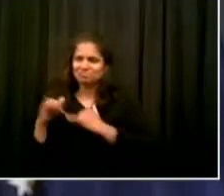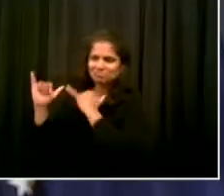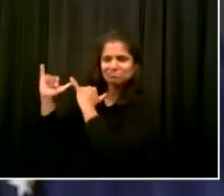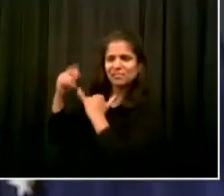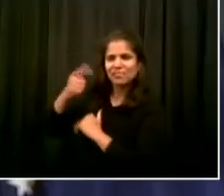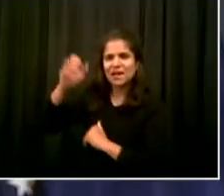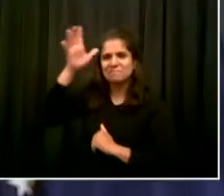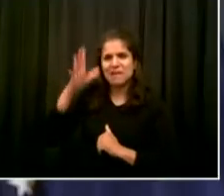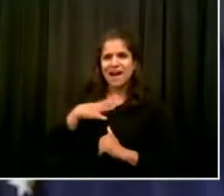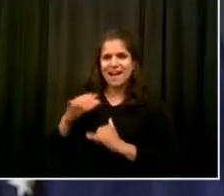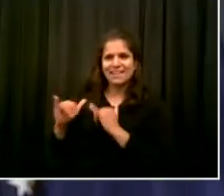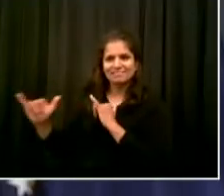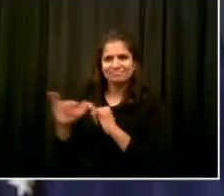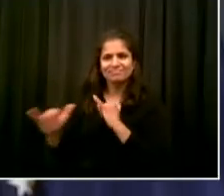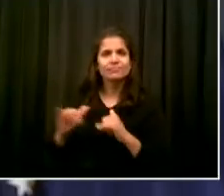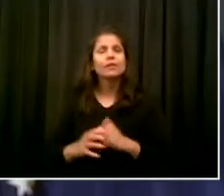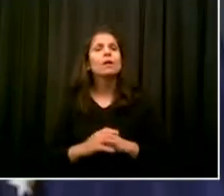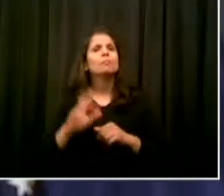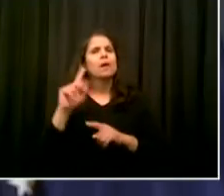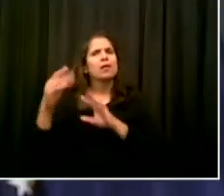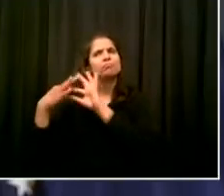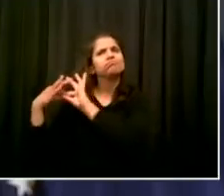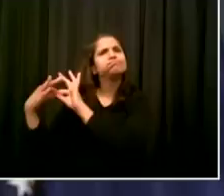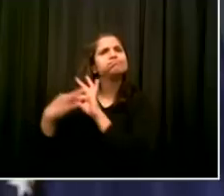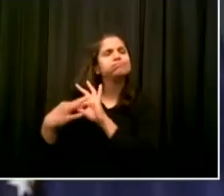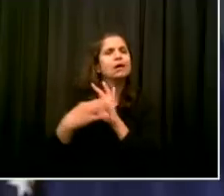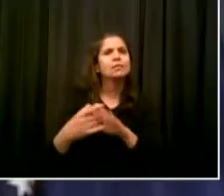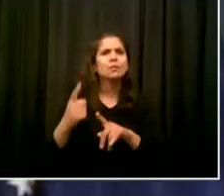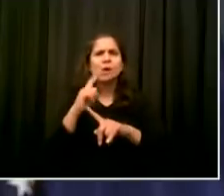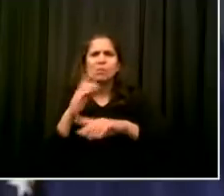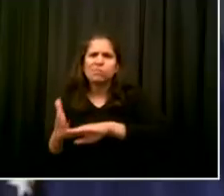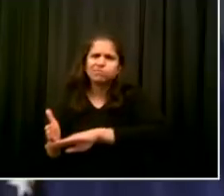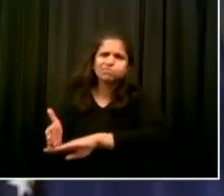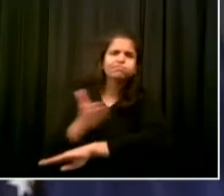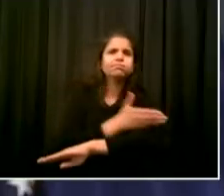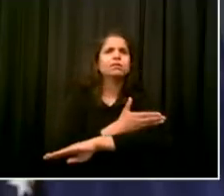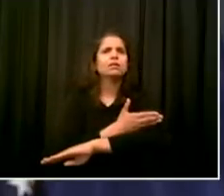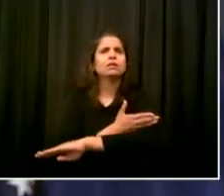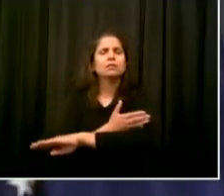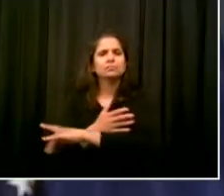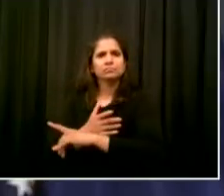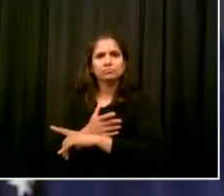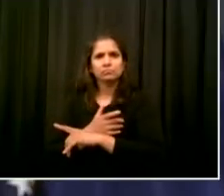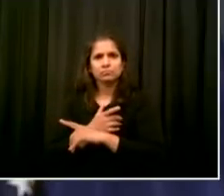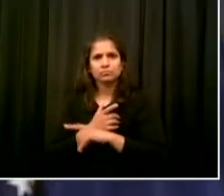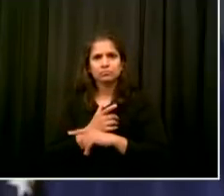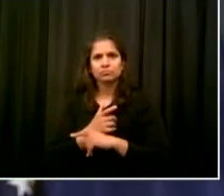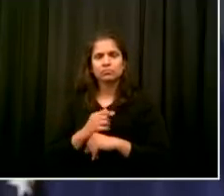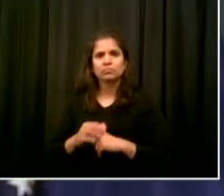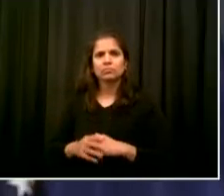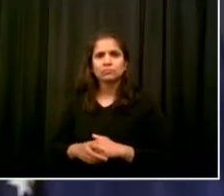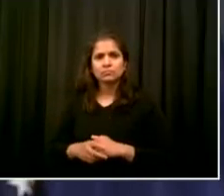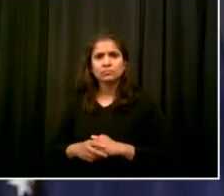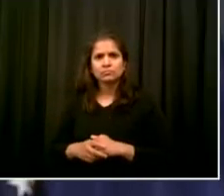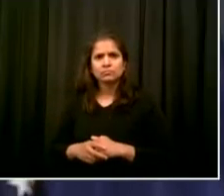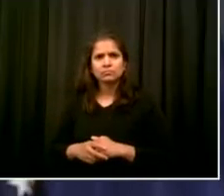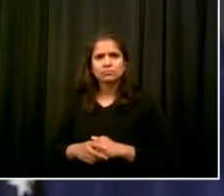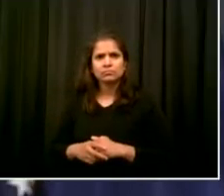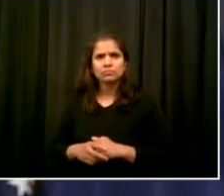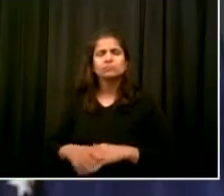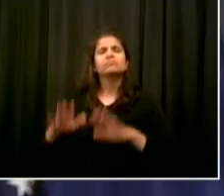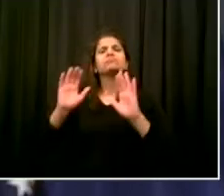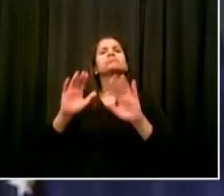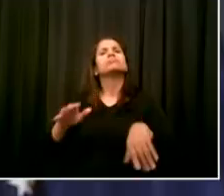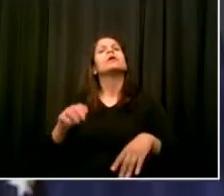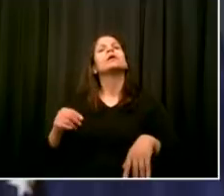gun violence. It is the next level of these ambassadors and the work that you do. There was such an easy transition and quite frankly, a no-brainer